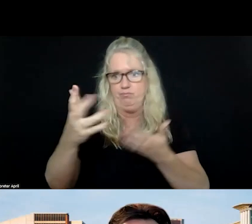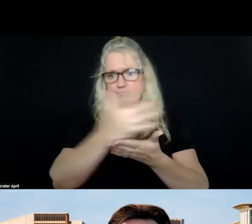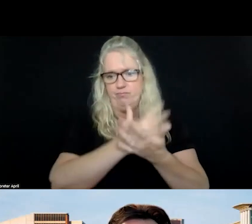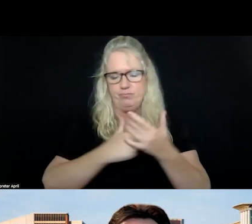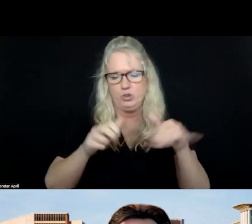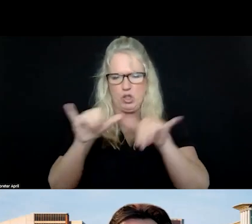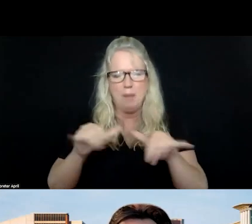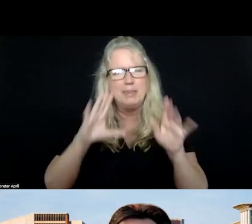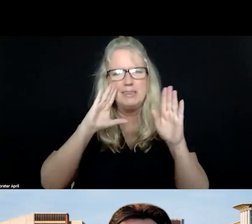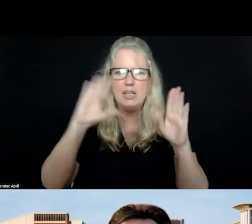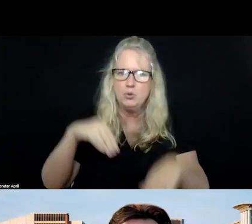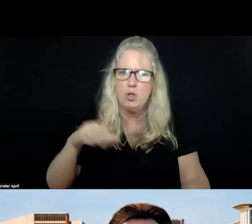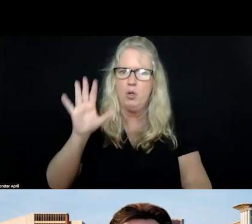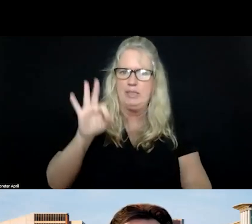would say,